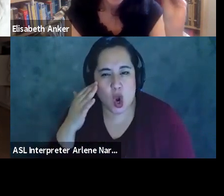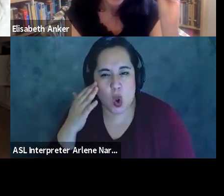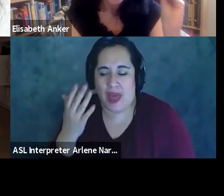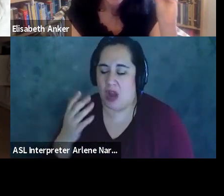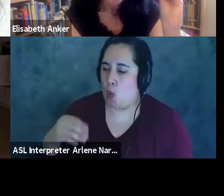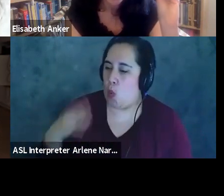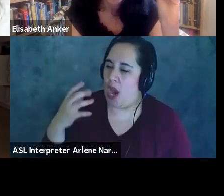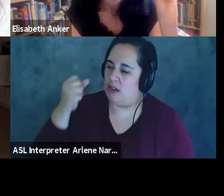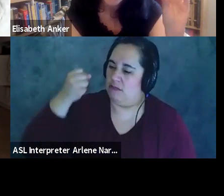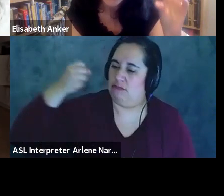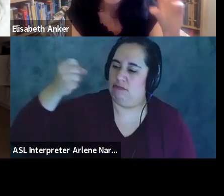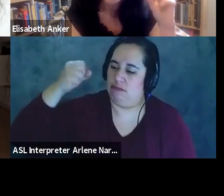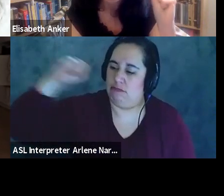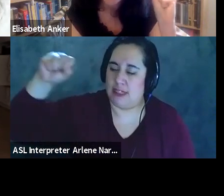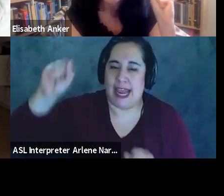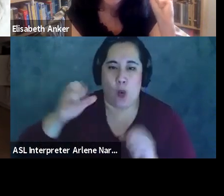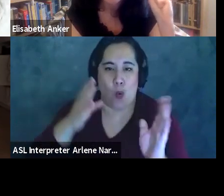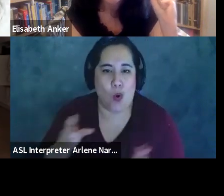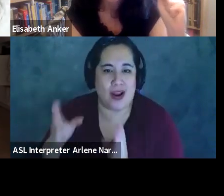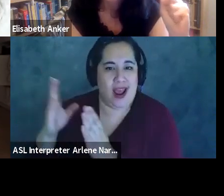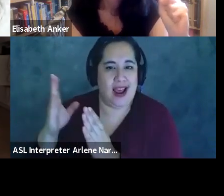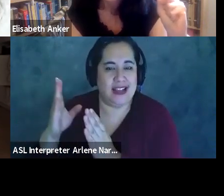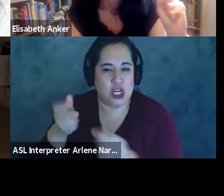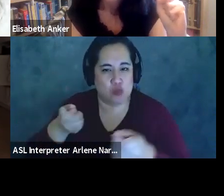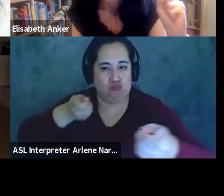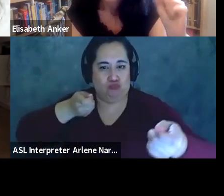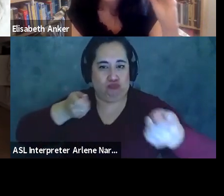white nationalists are able to organize and